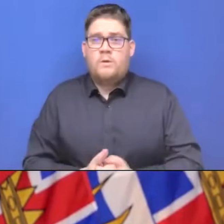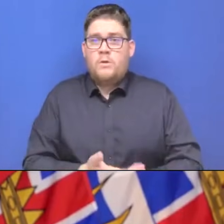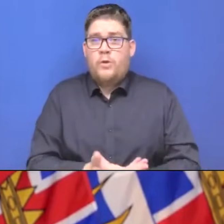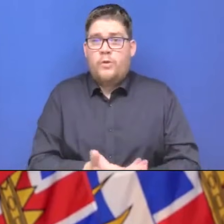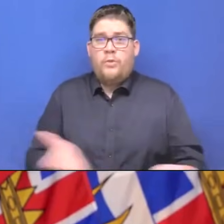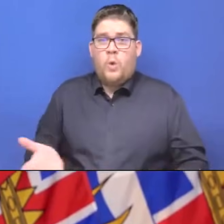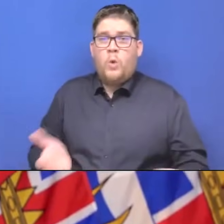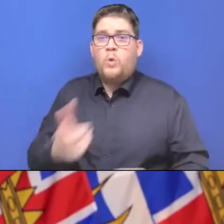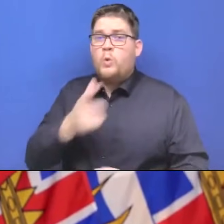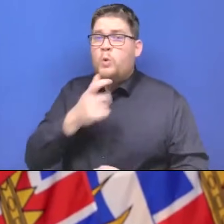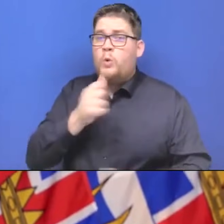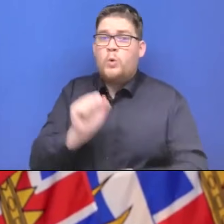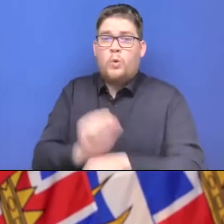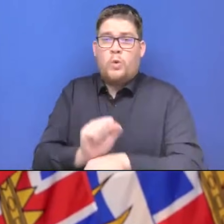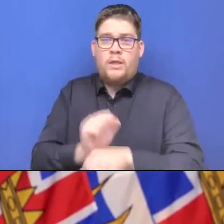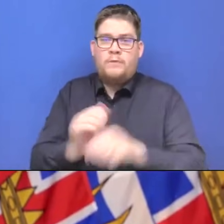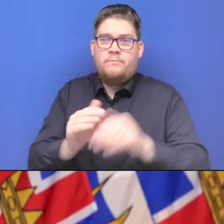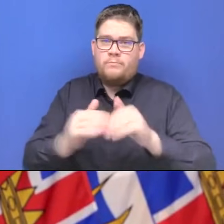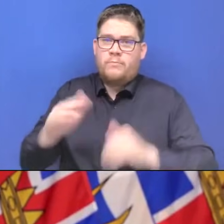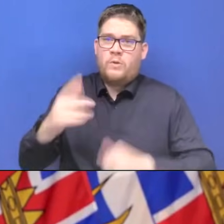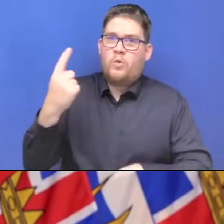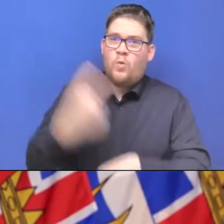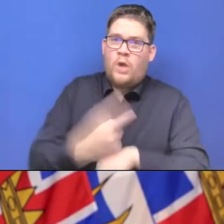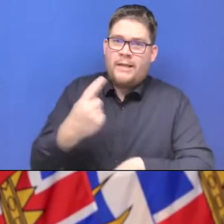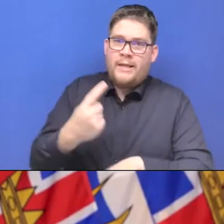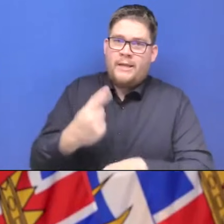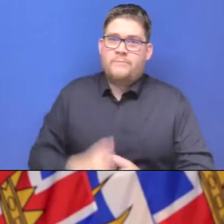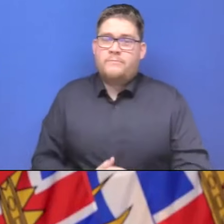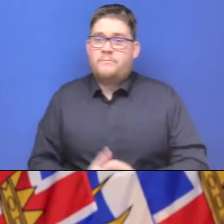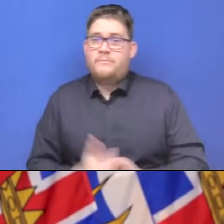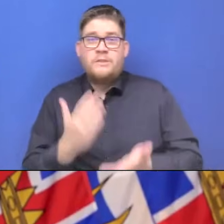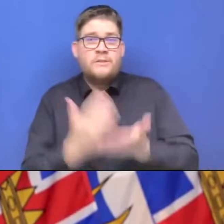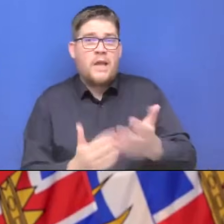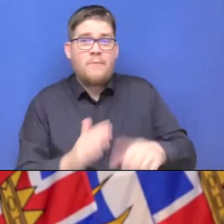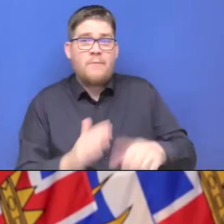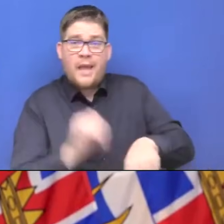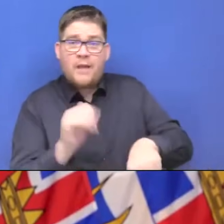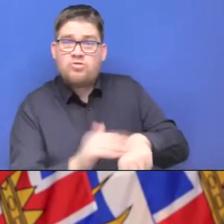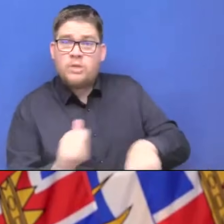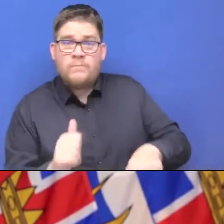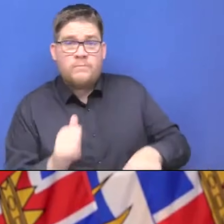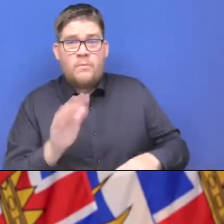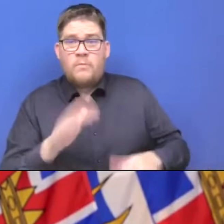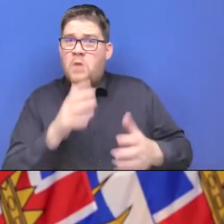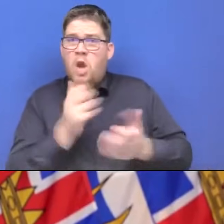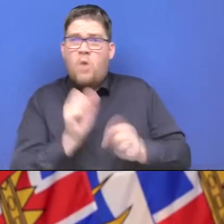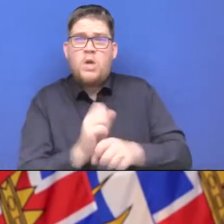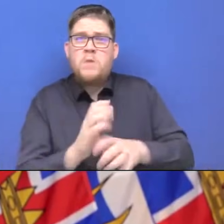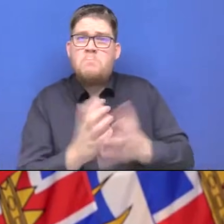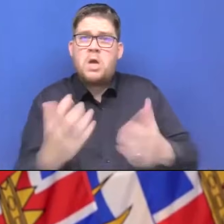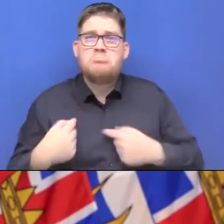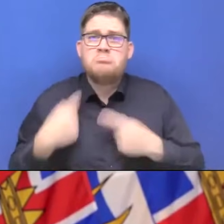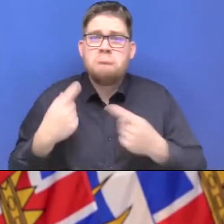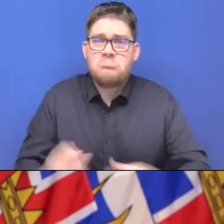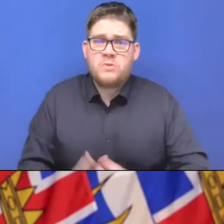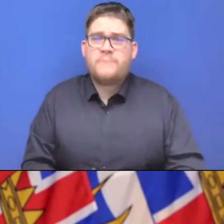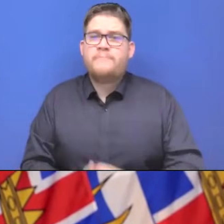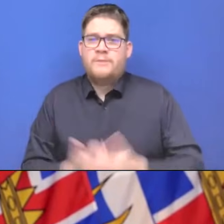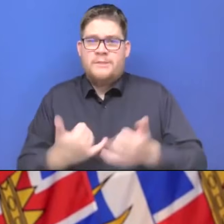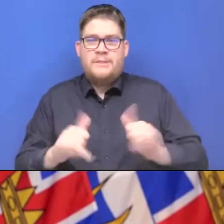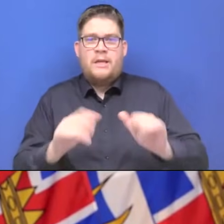number of staff who are casual staff who haven't worked a lot of days, but there are other staff who are obviously very important people in healthcare